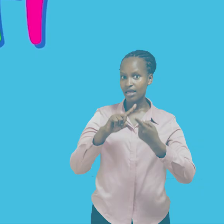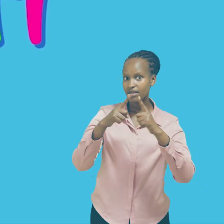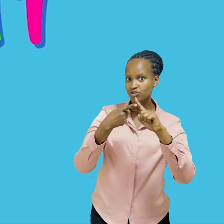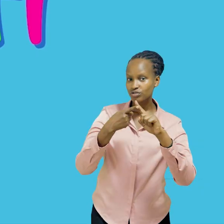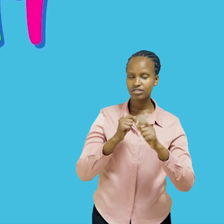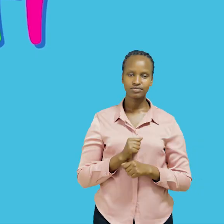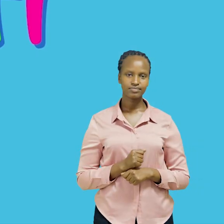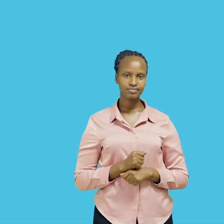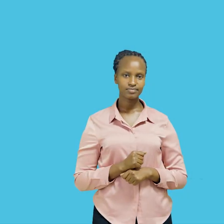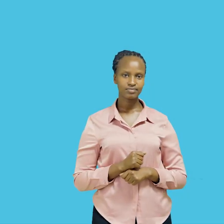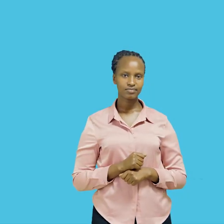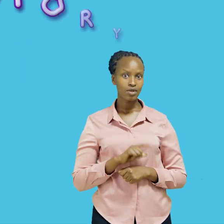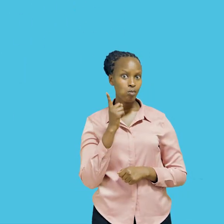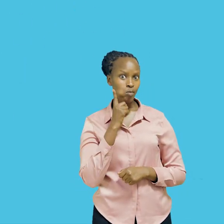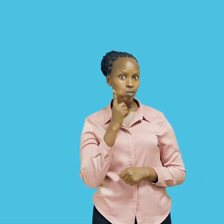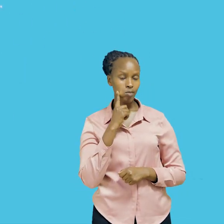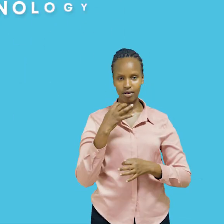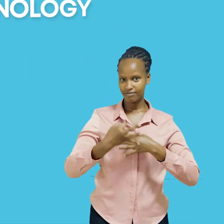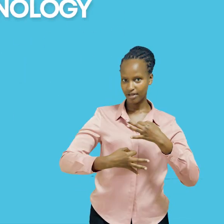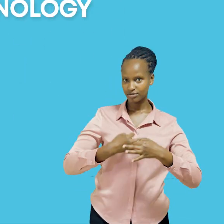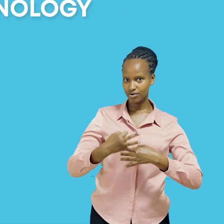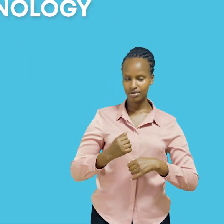I and my friend.